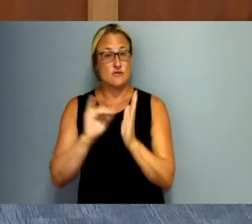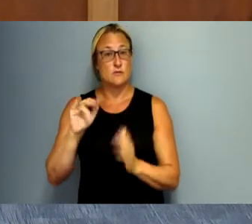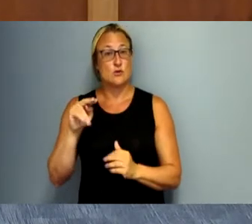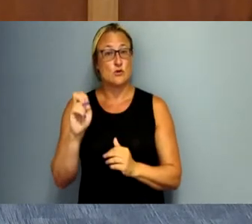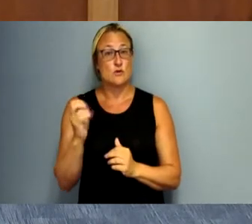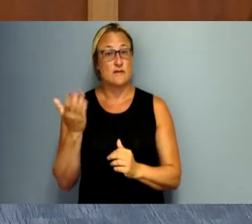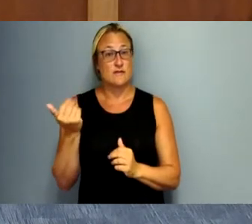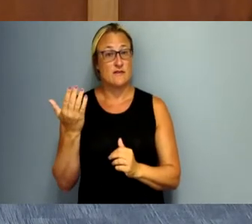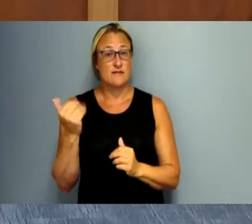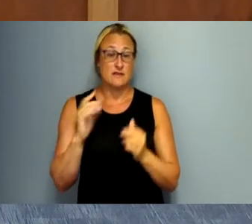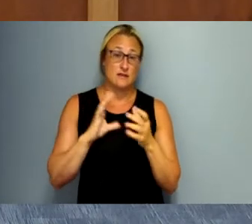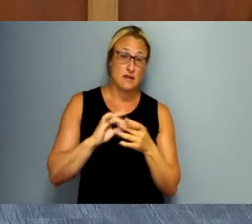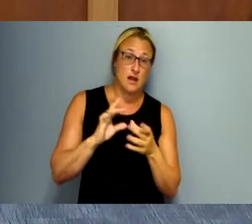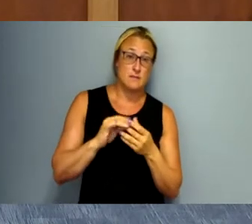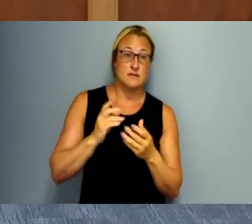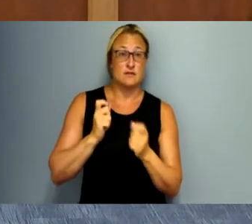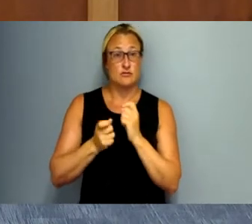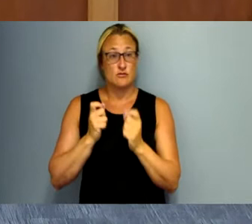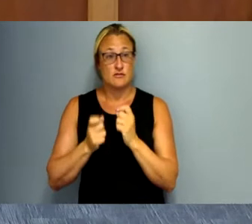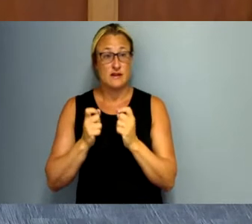or corrections, suggestions about the minutes?